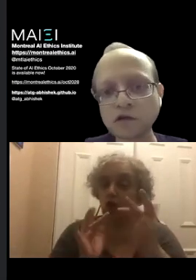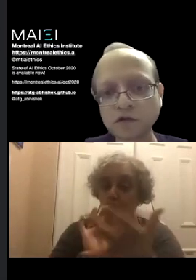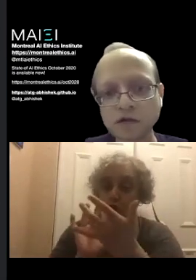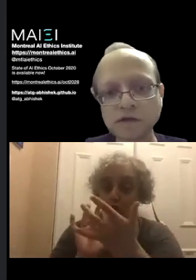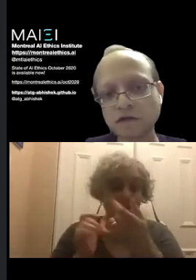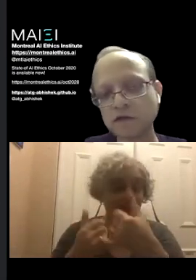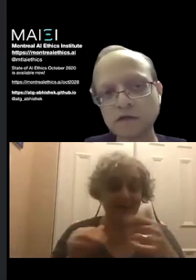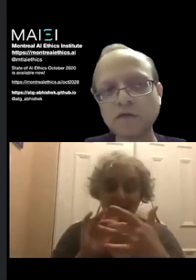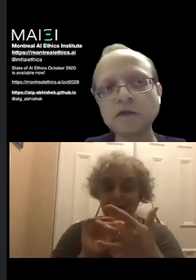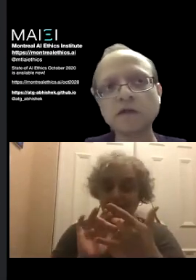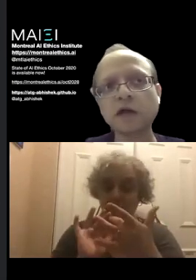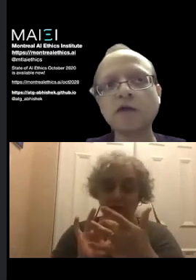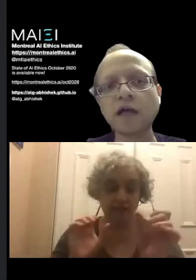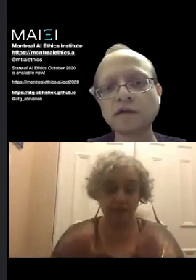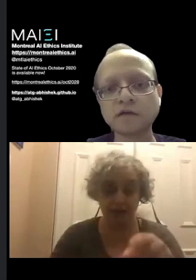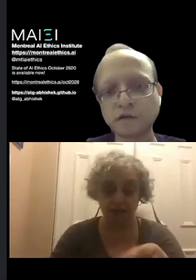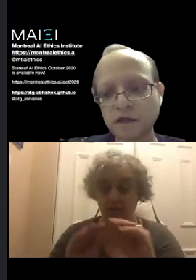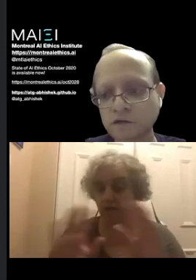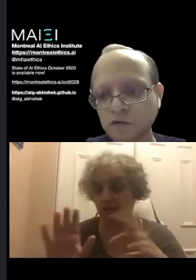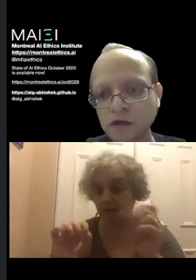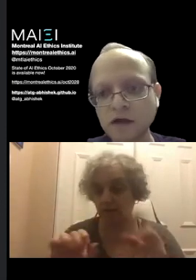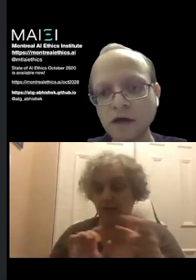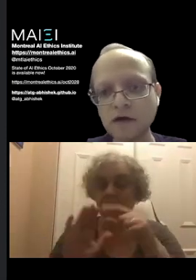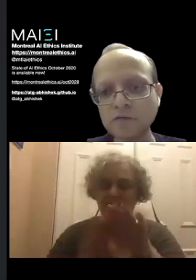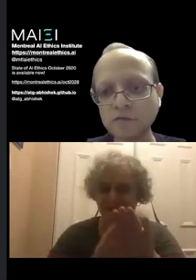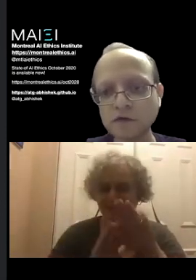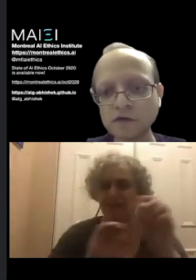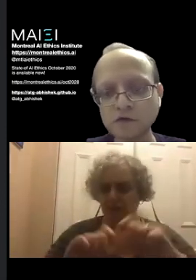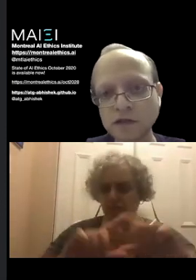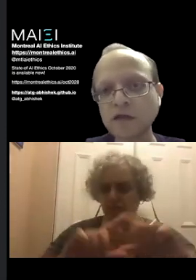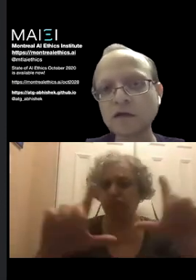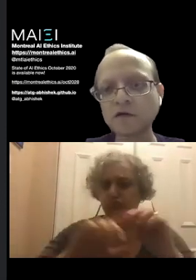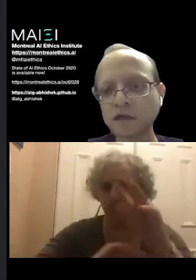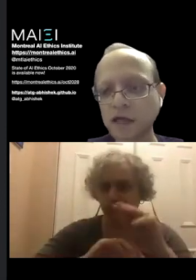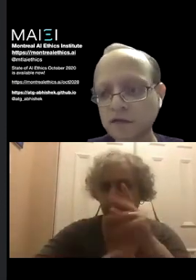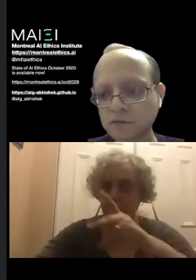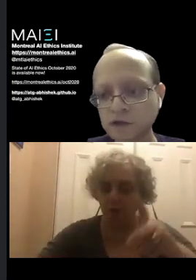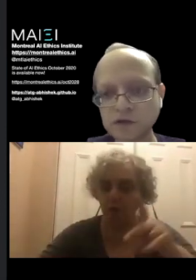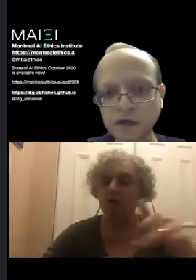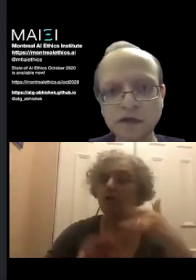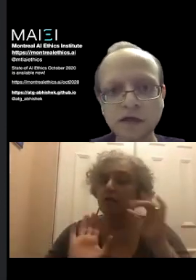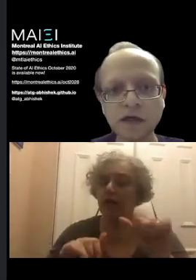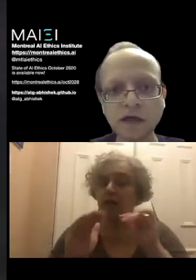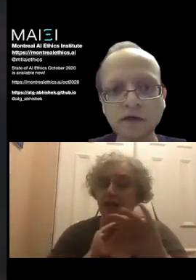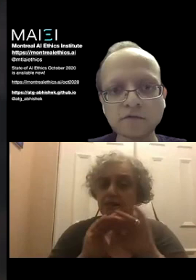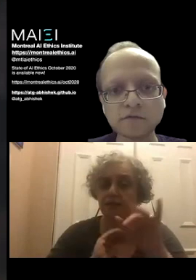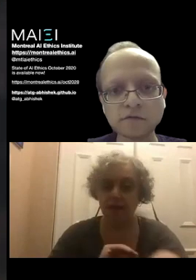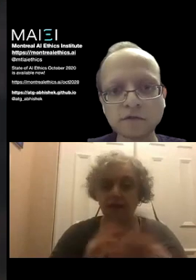want to continue the discussions, and obviously you'll have access to the slides, so you can take a look at that information there.